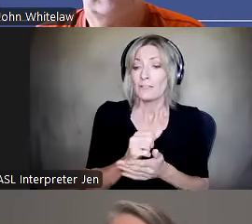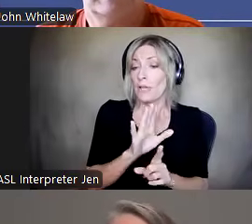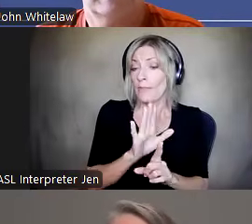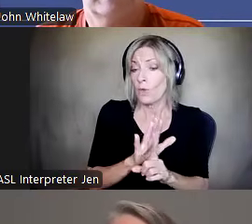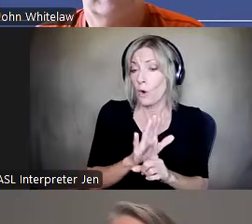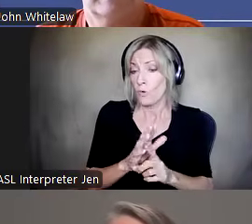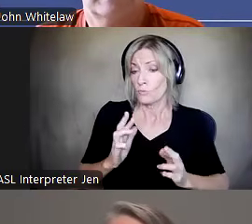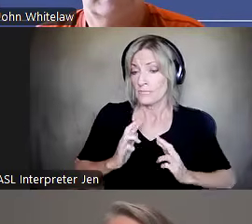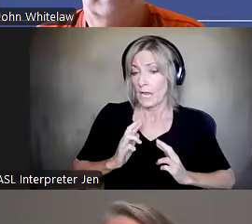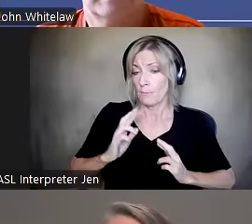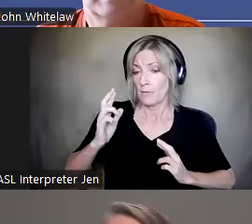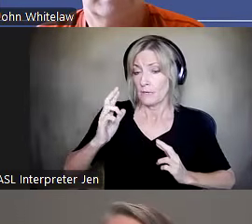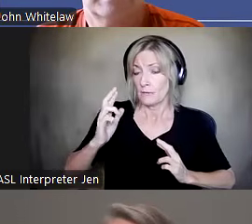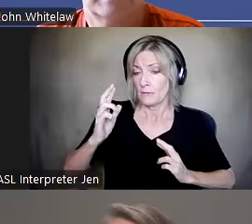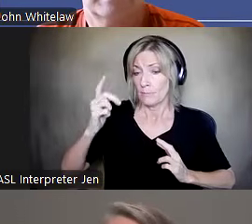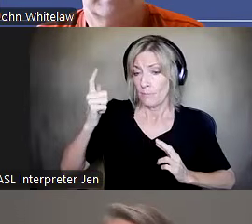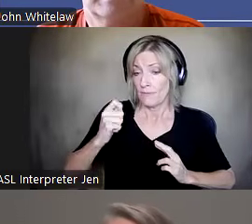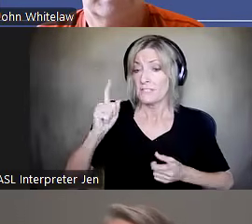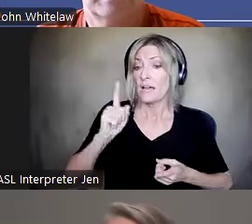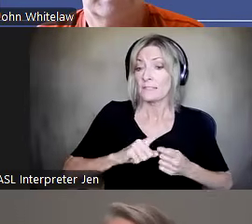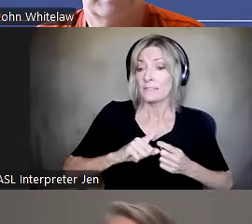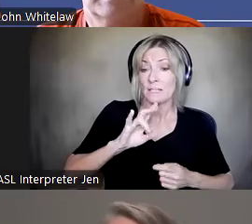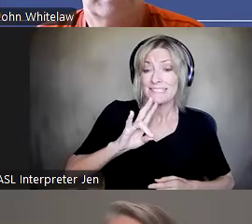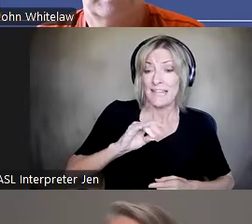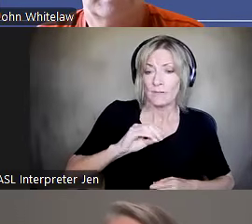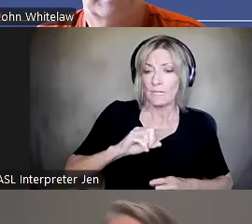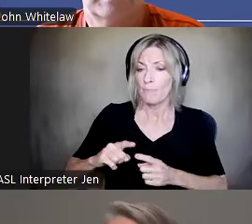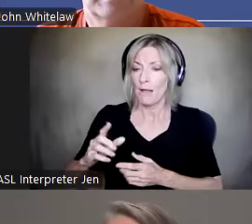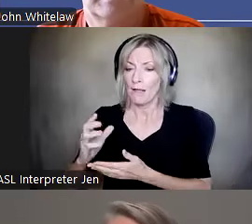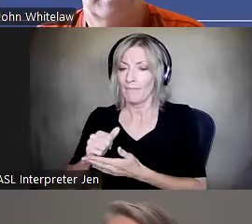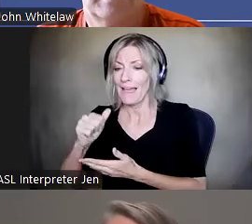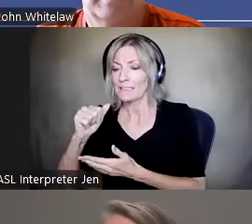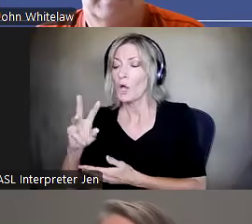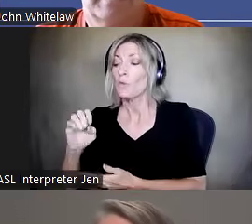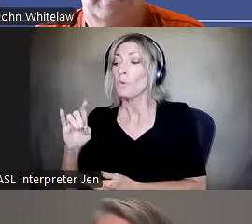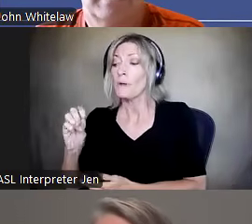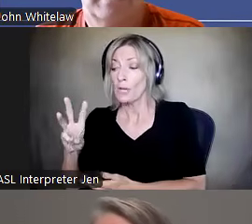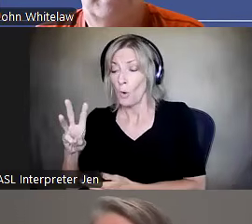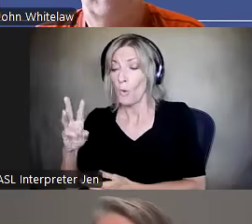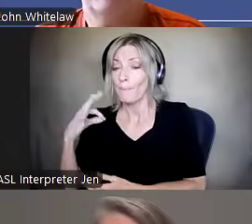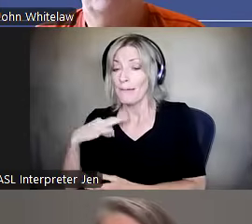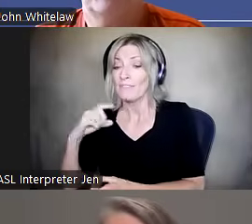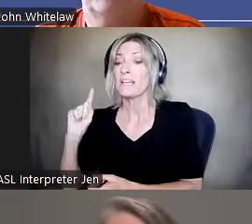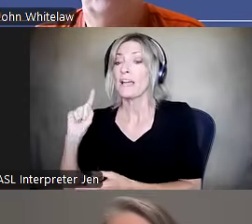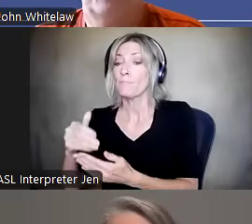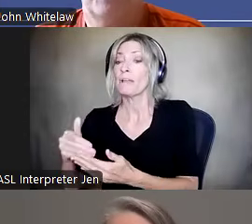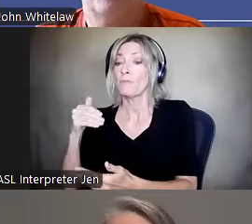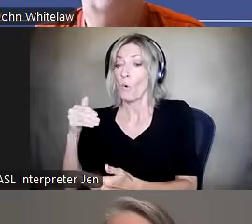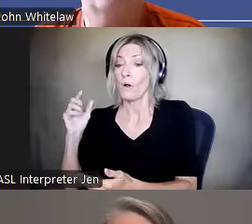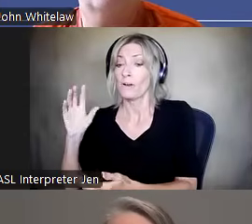benefits until 70, but collect their widow's benefits until they reach 70? The answer